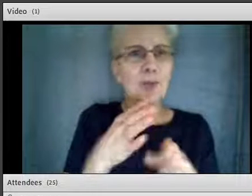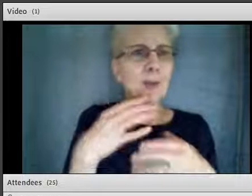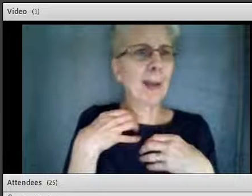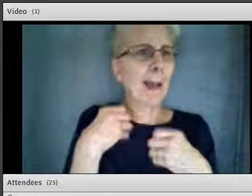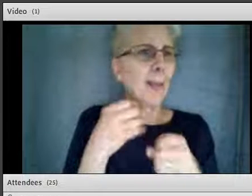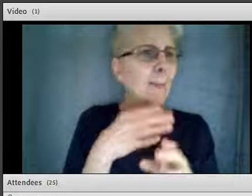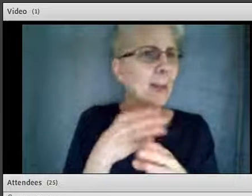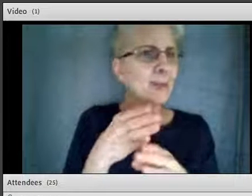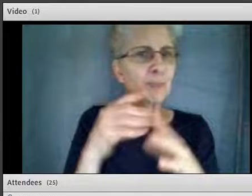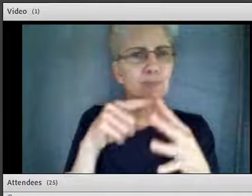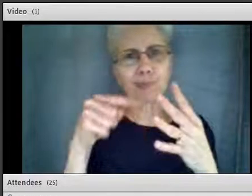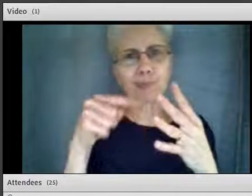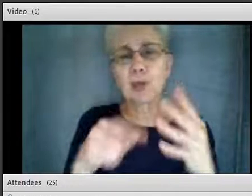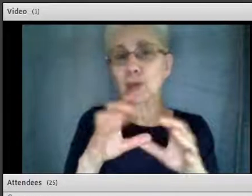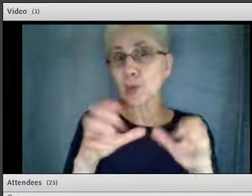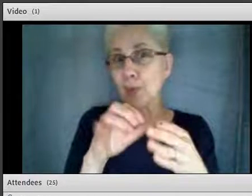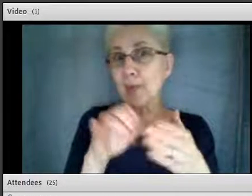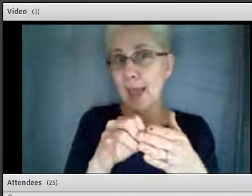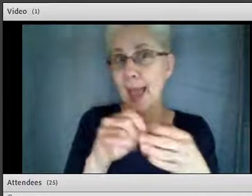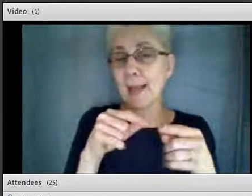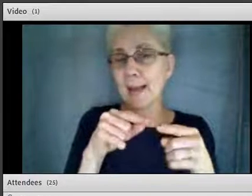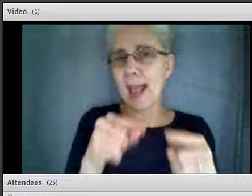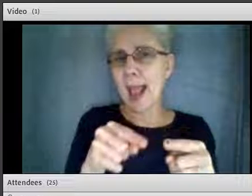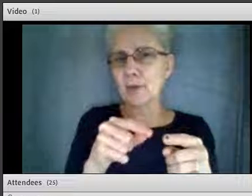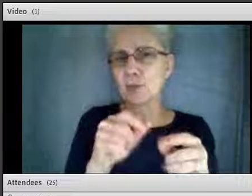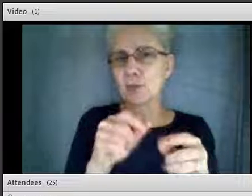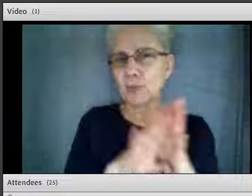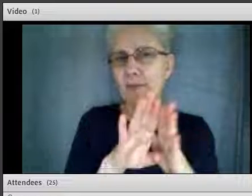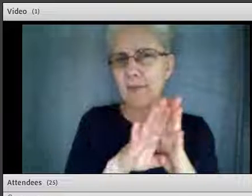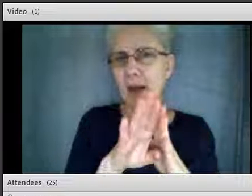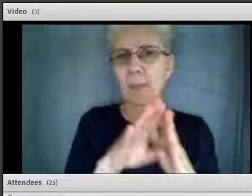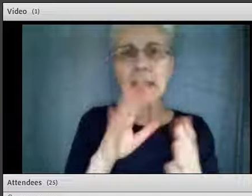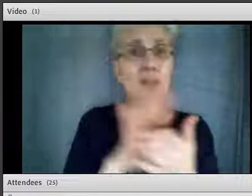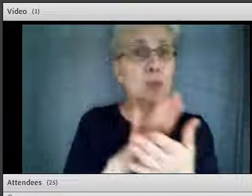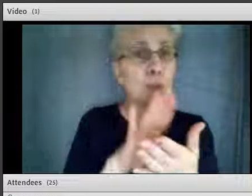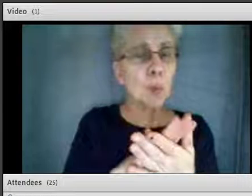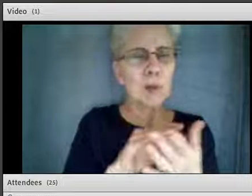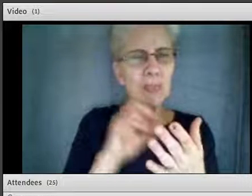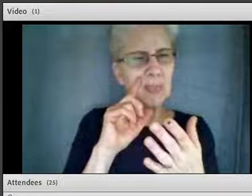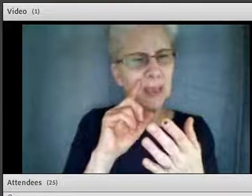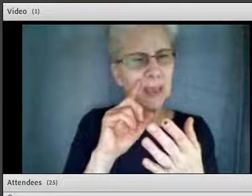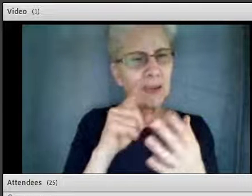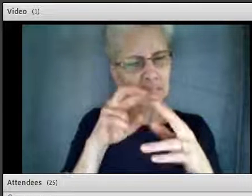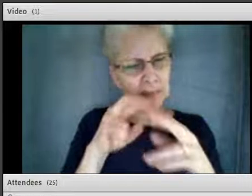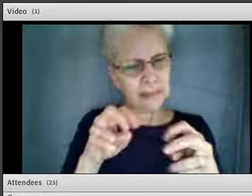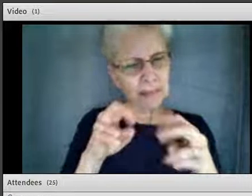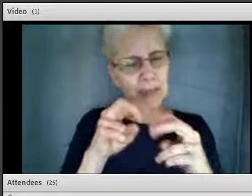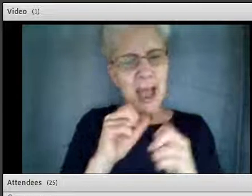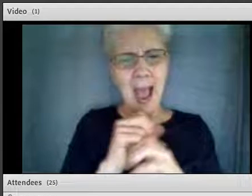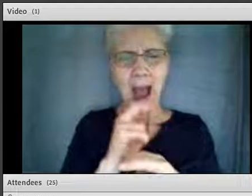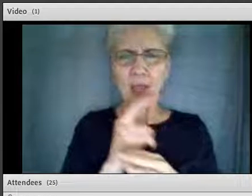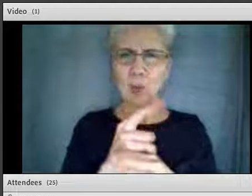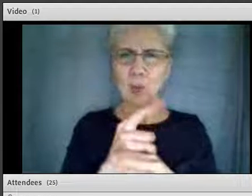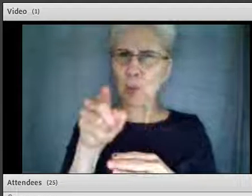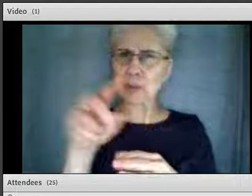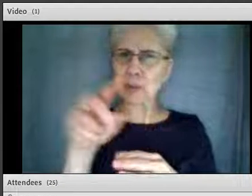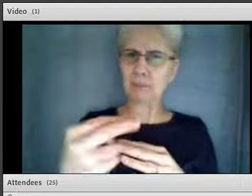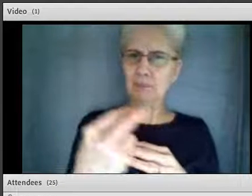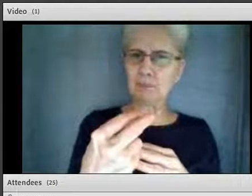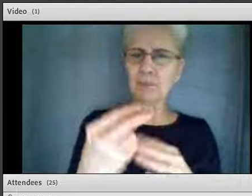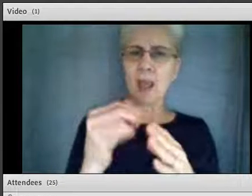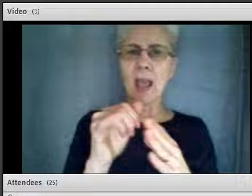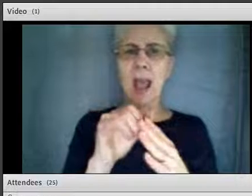at an academic institution. You really want to think through how users are going to use these and make sure these landing pages make